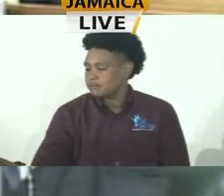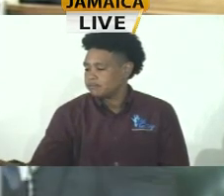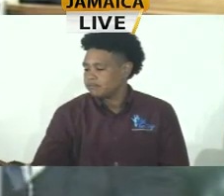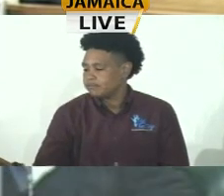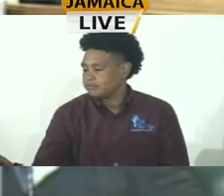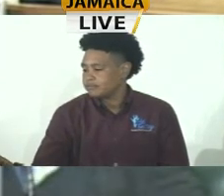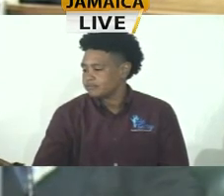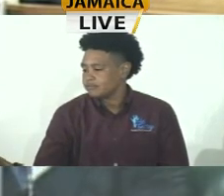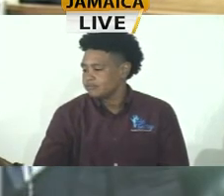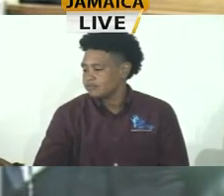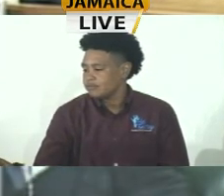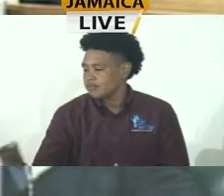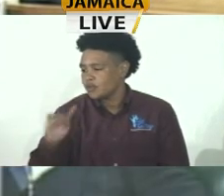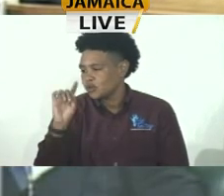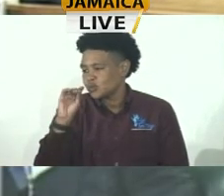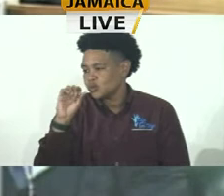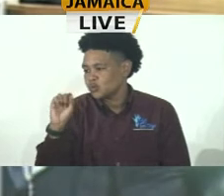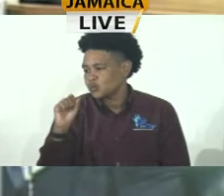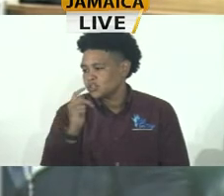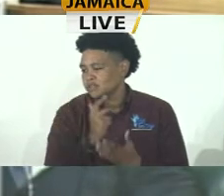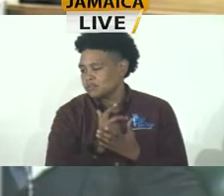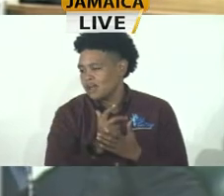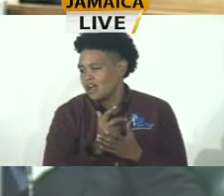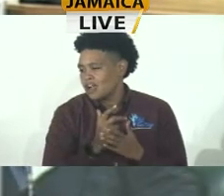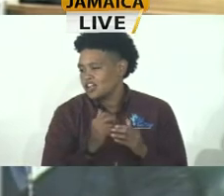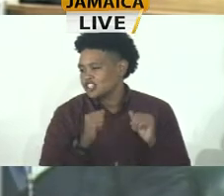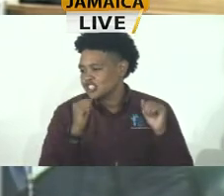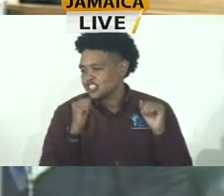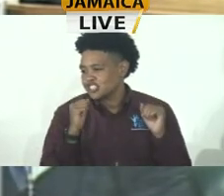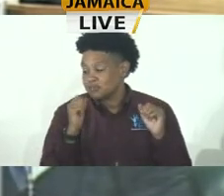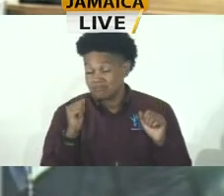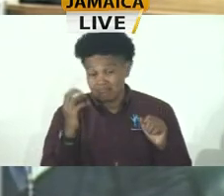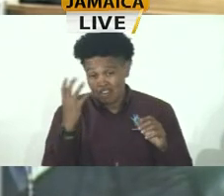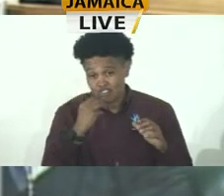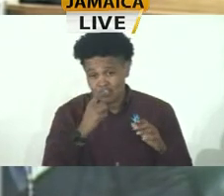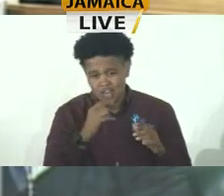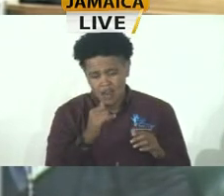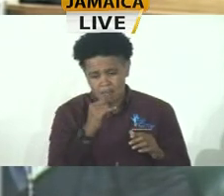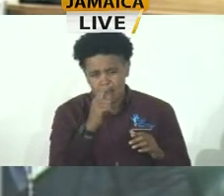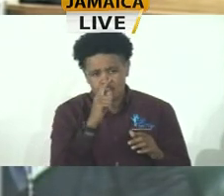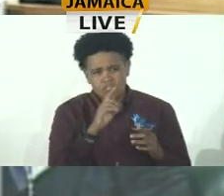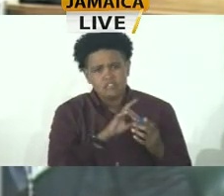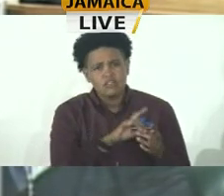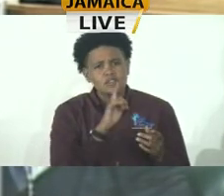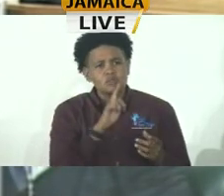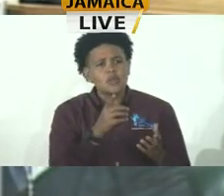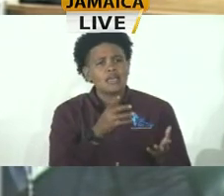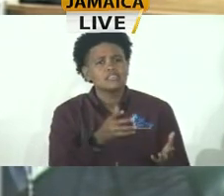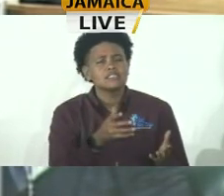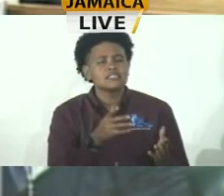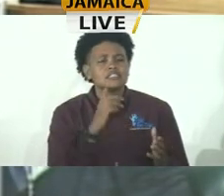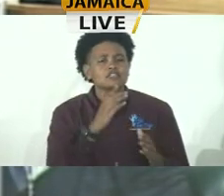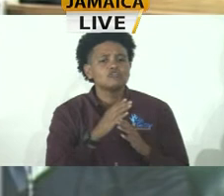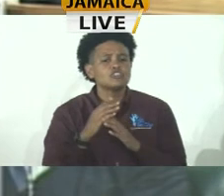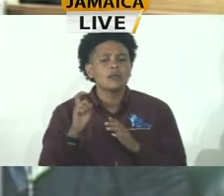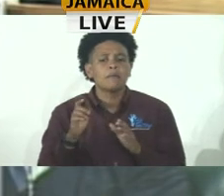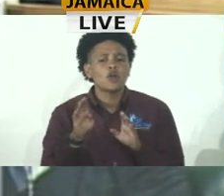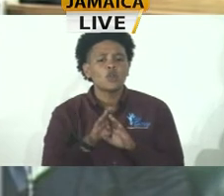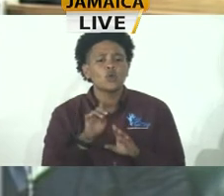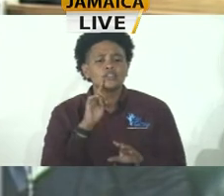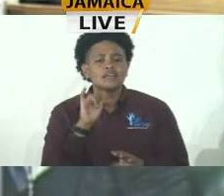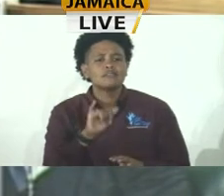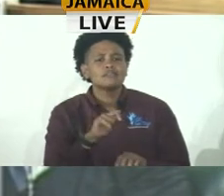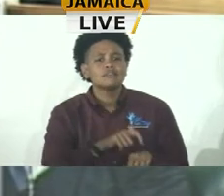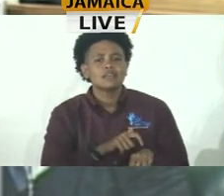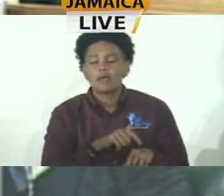zoos parks gyms attractions and bars are subject to the existing restrictions and must close at the designated times